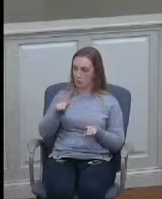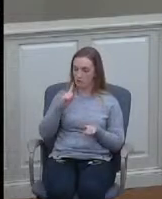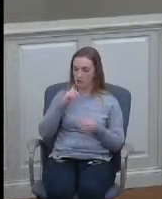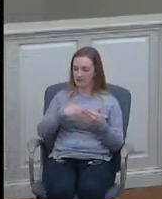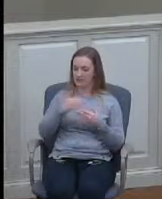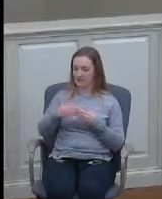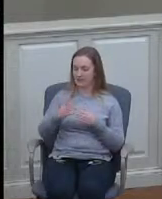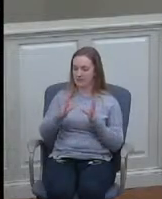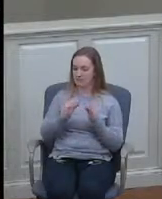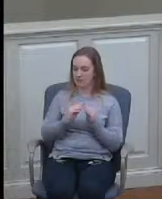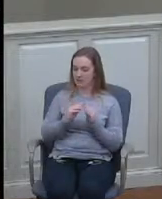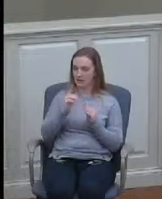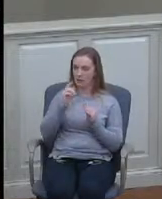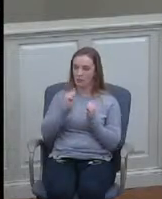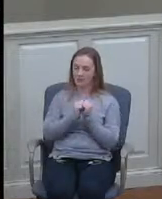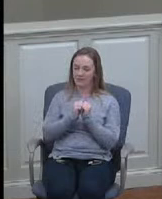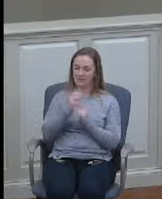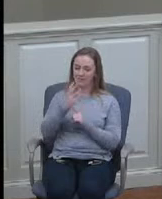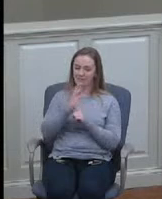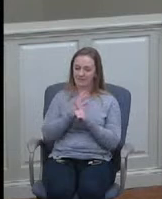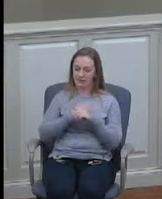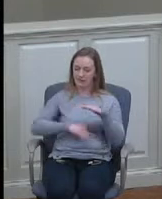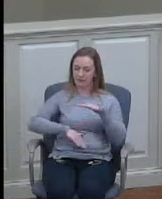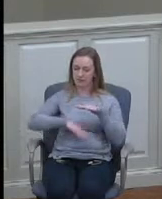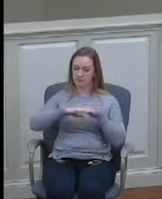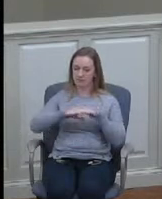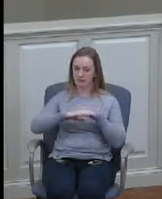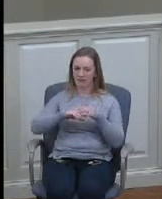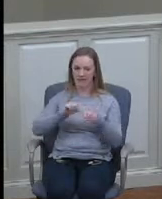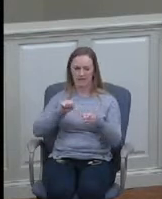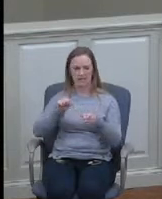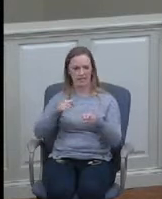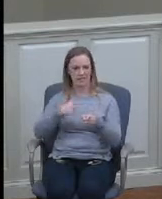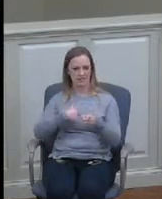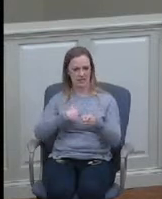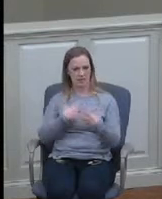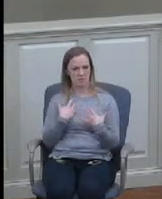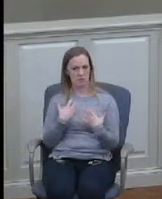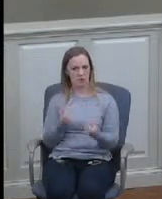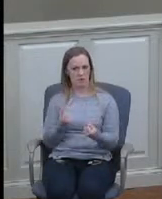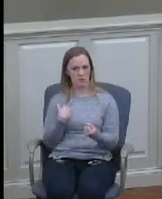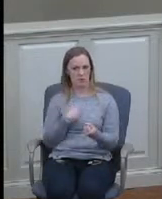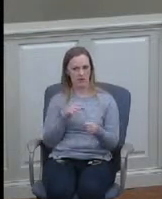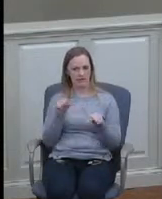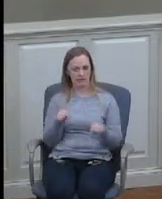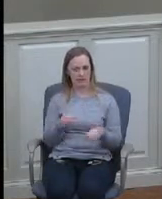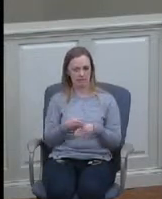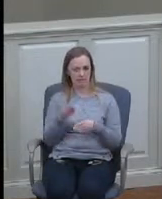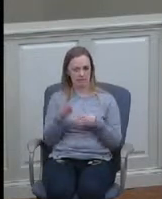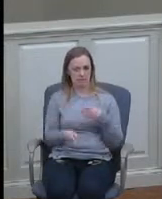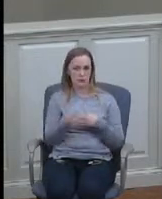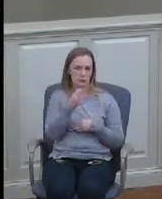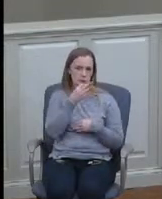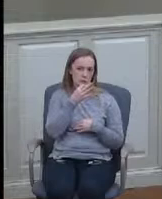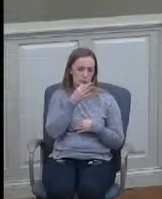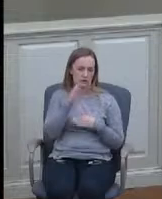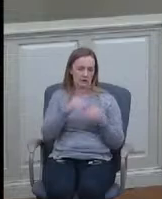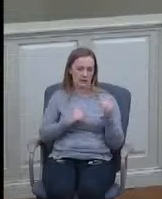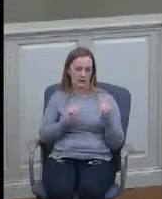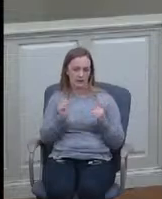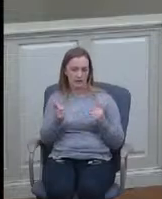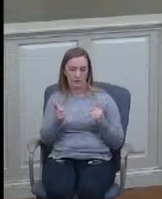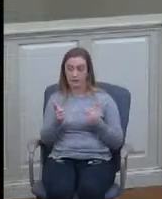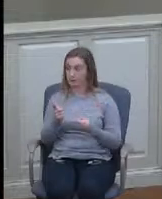you so desire. Yes, I'm quite confident we can get that done sooner than later. All right. Seems to be